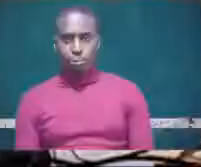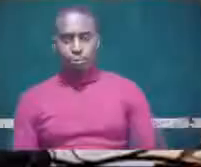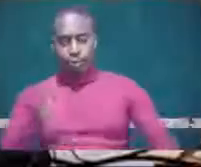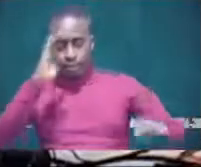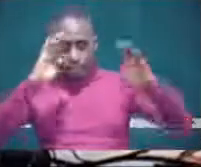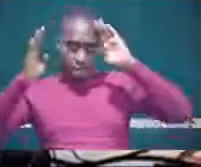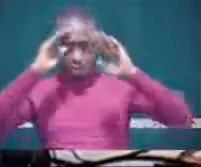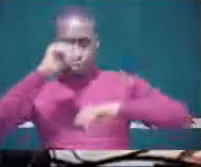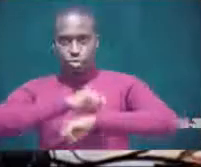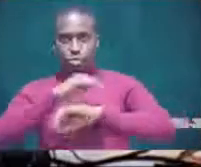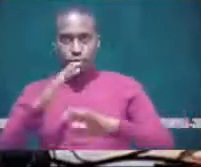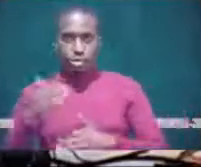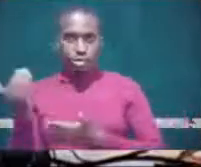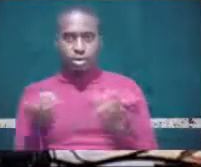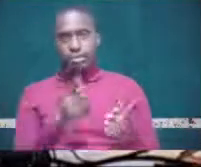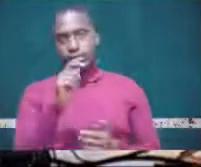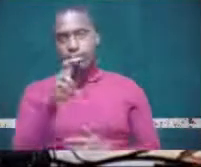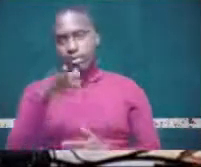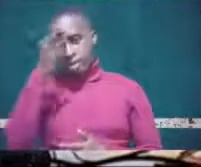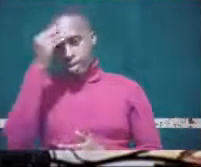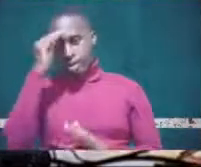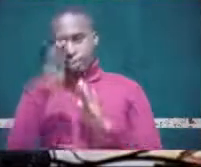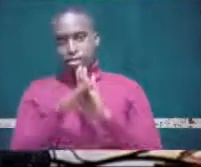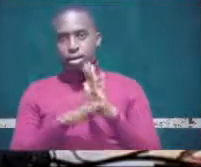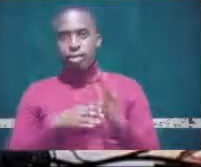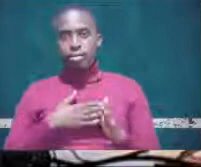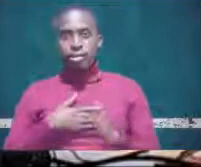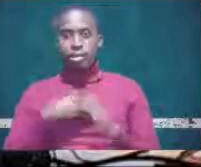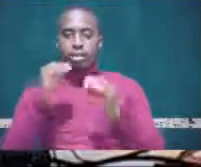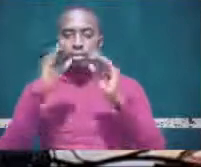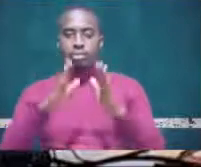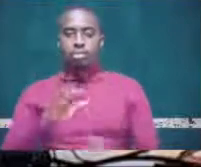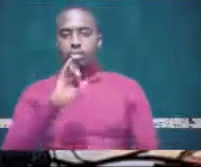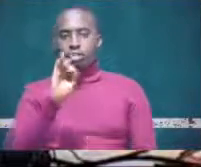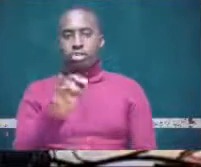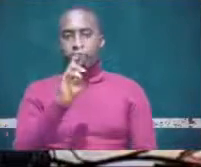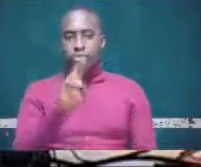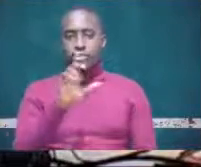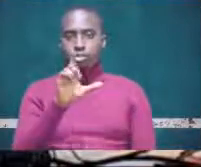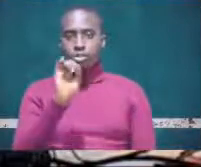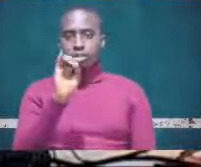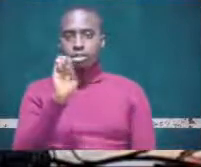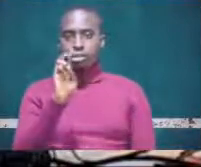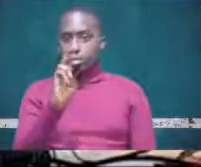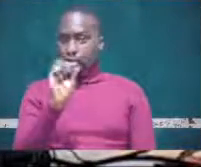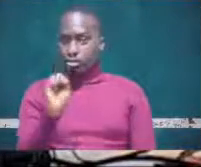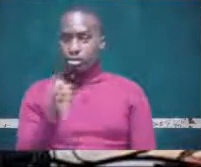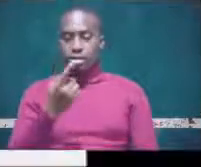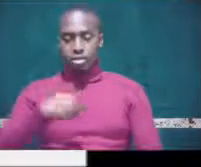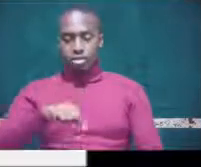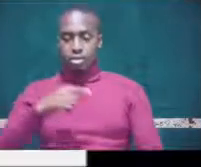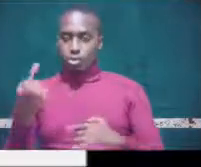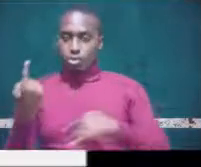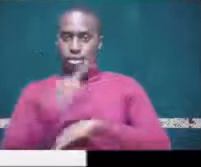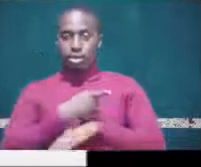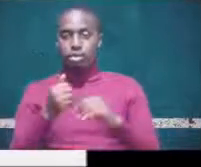Hello students, welcome to TV learning programs. I'm Julius as usual, and today I'm learning with the senior